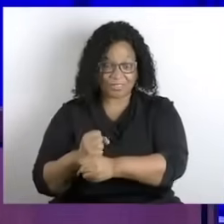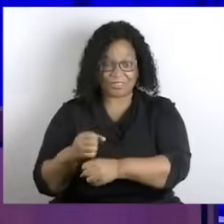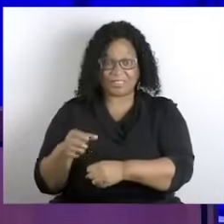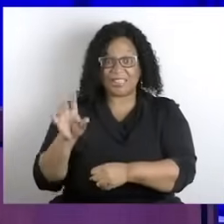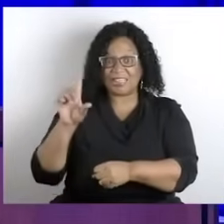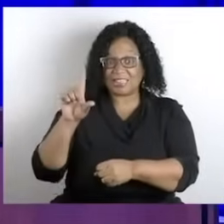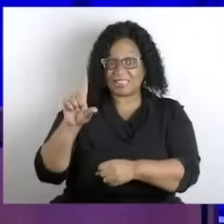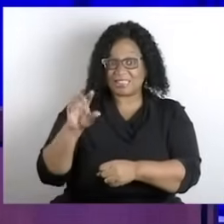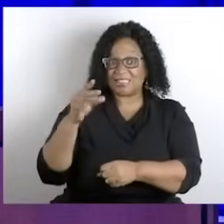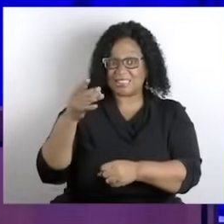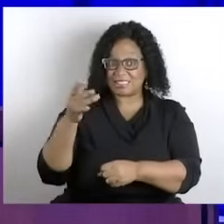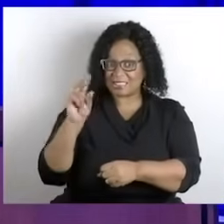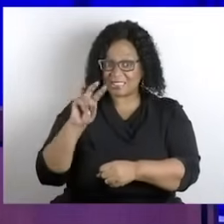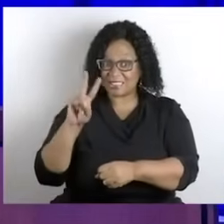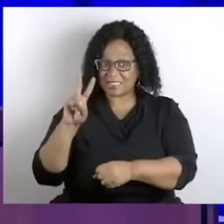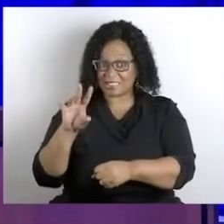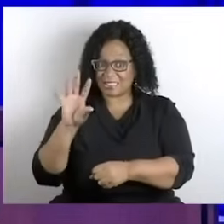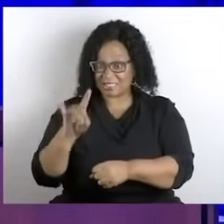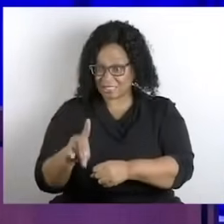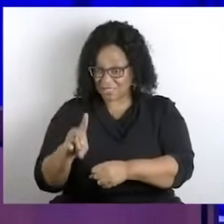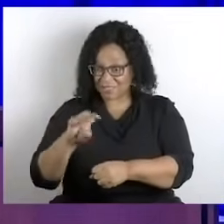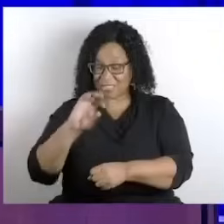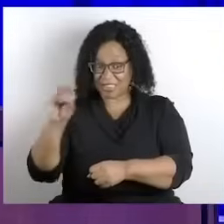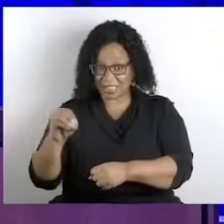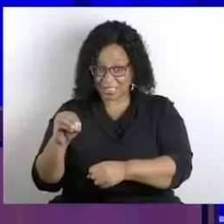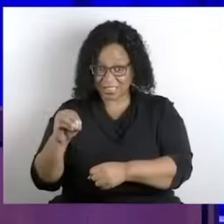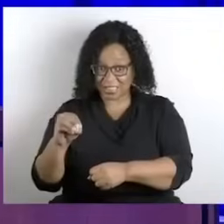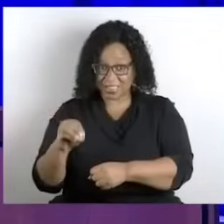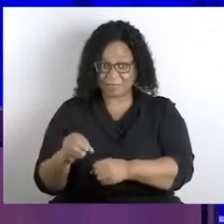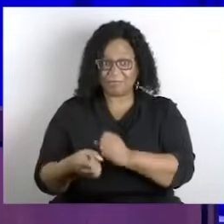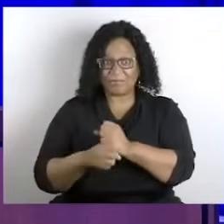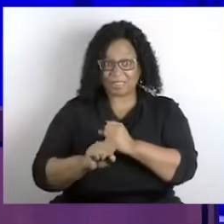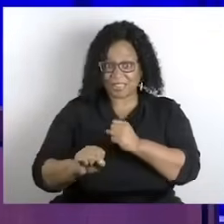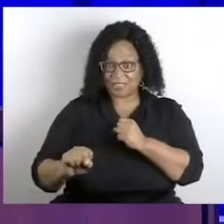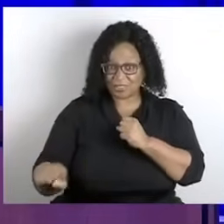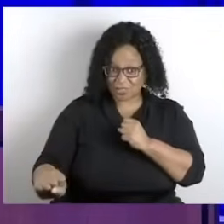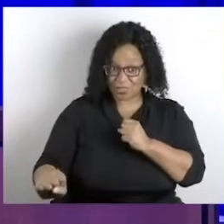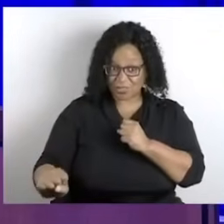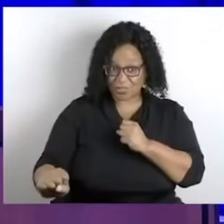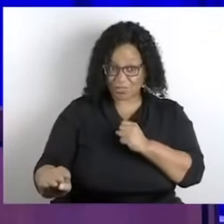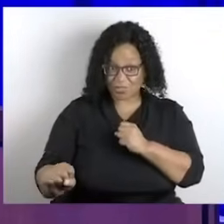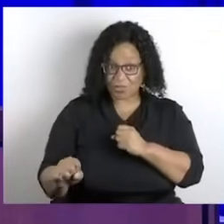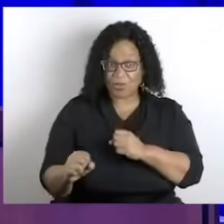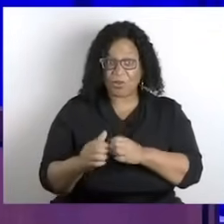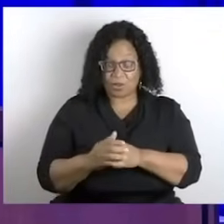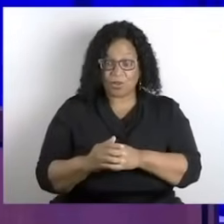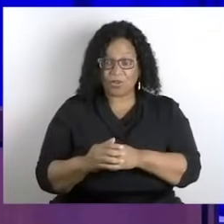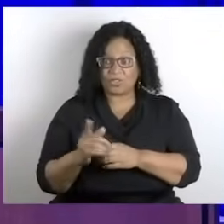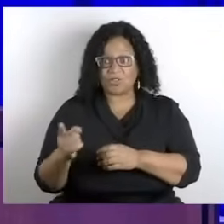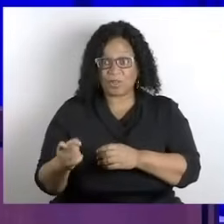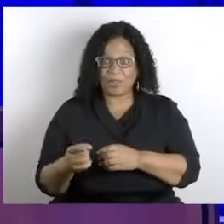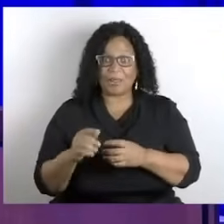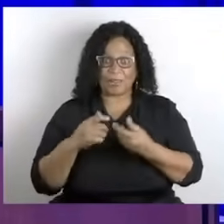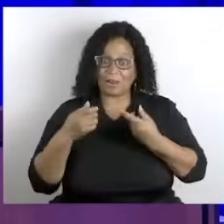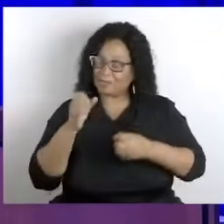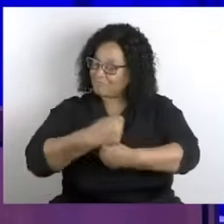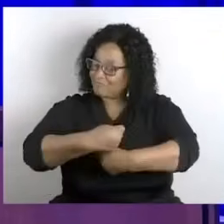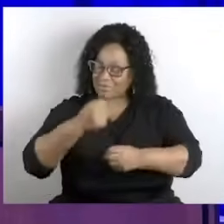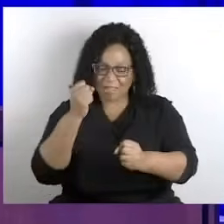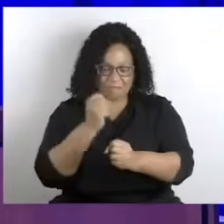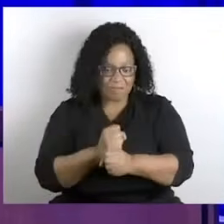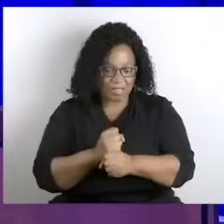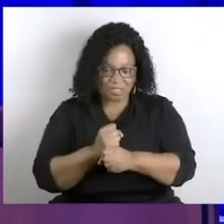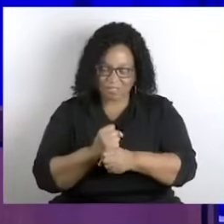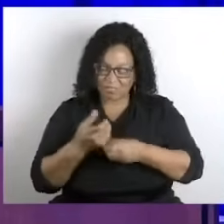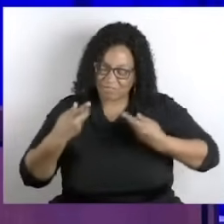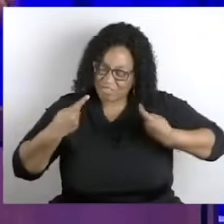you, my friends, what you already know. Extended exile leads to exhaustion. These people in